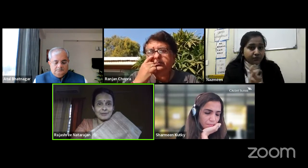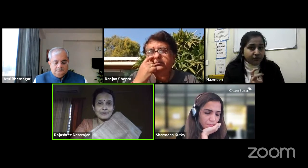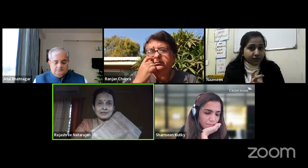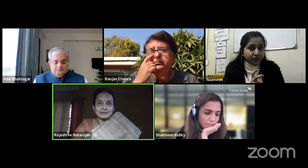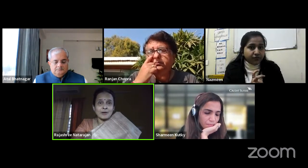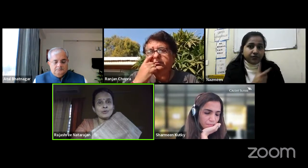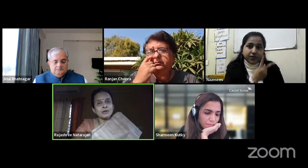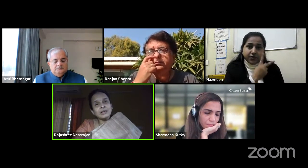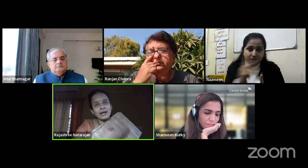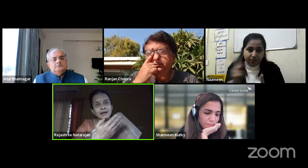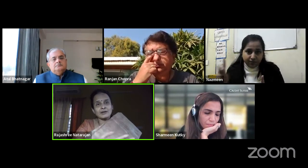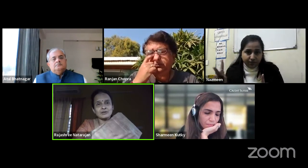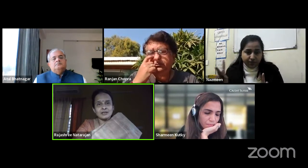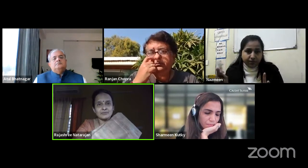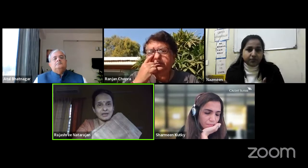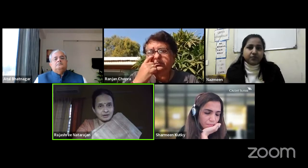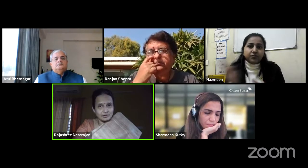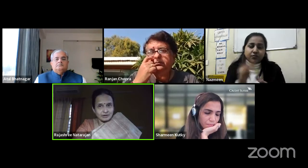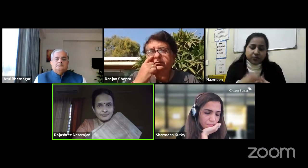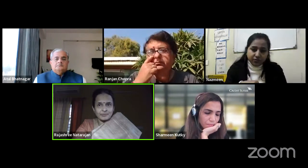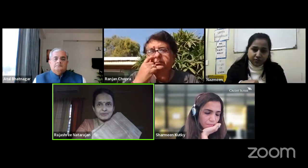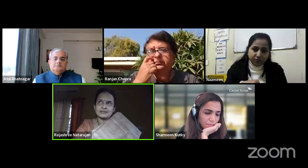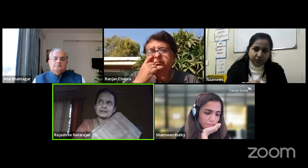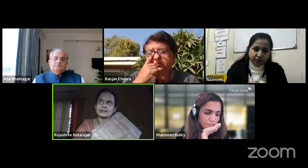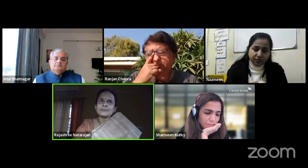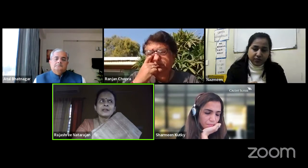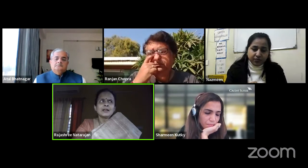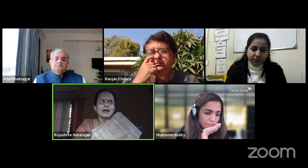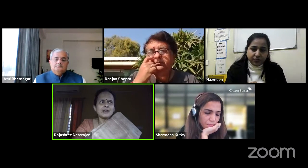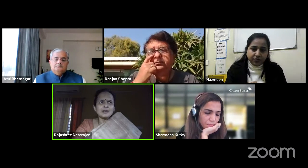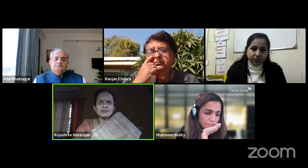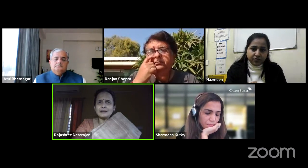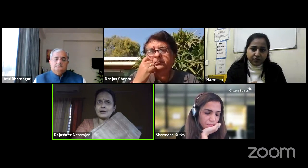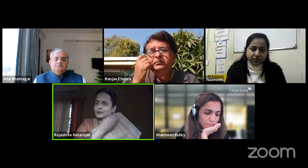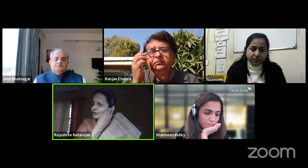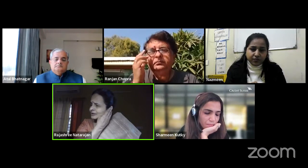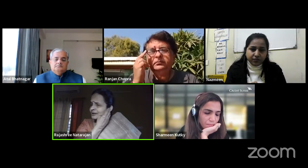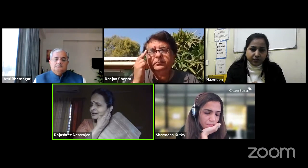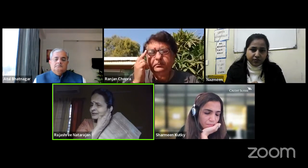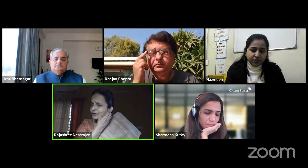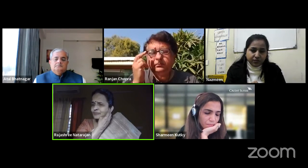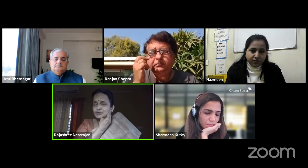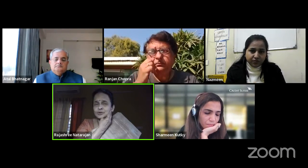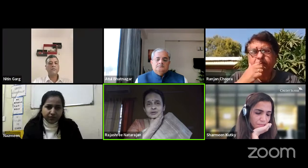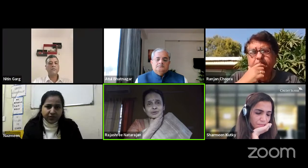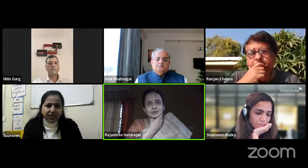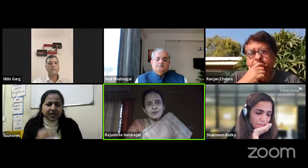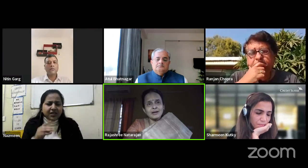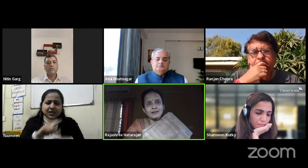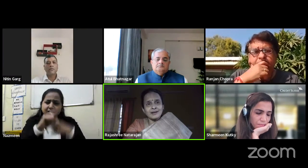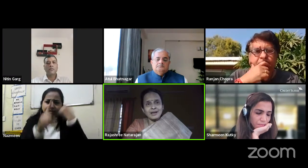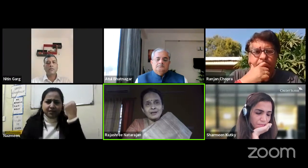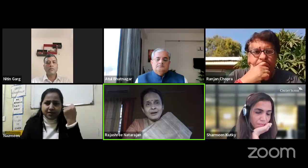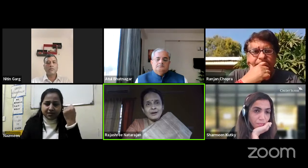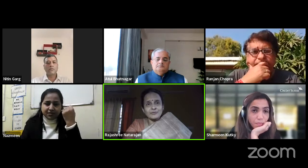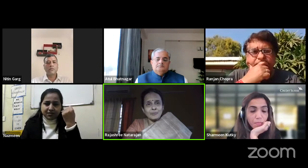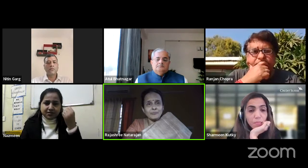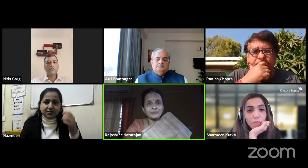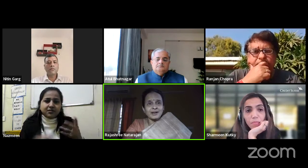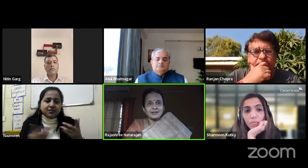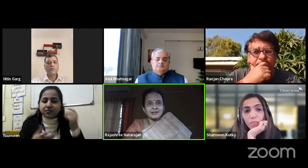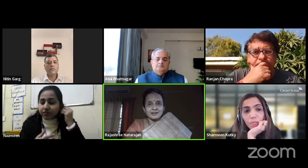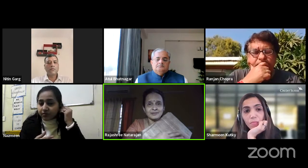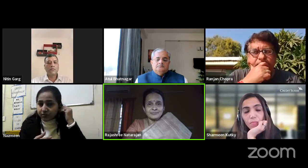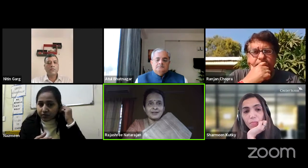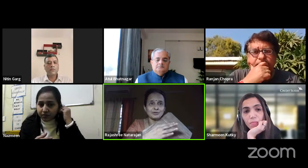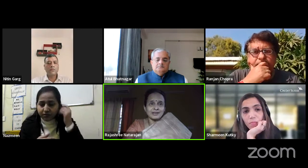in the development sector and how we can actually take it to the business sector. And lastly, but not the least, we should also look at